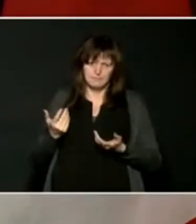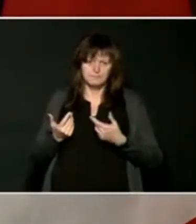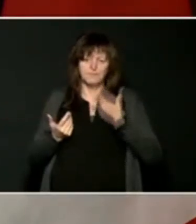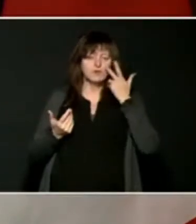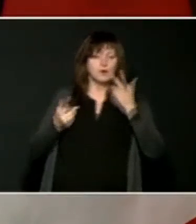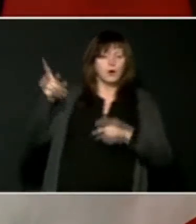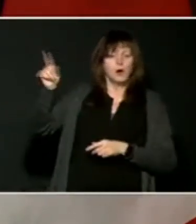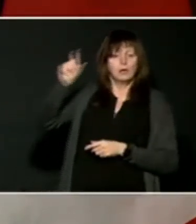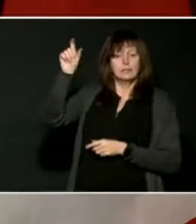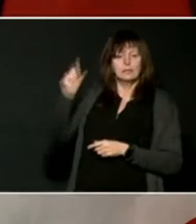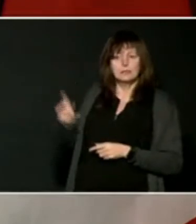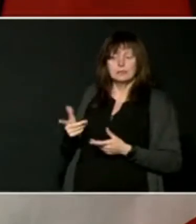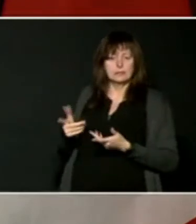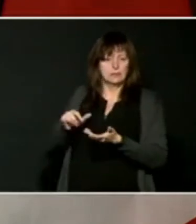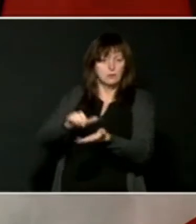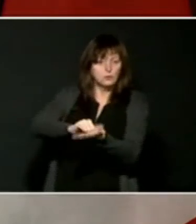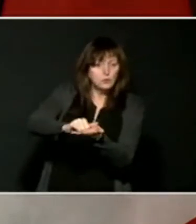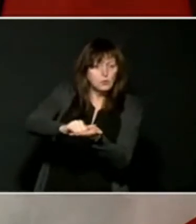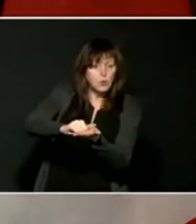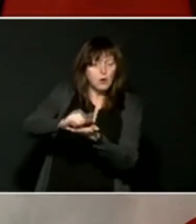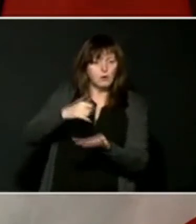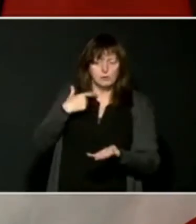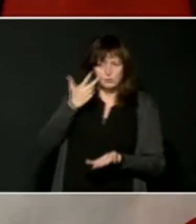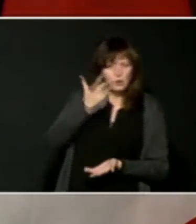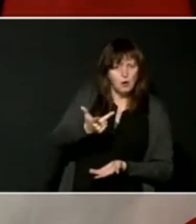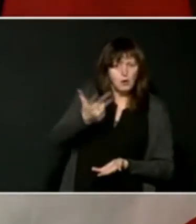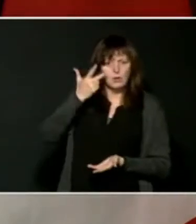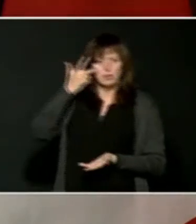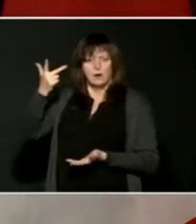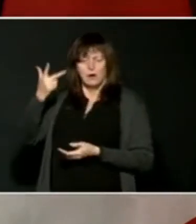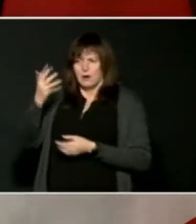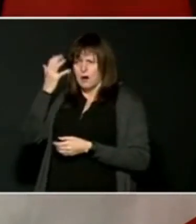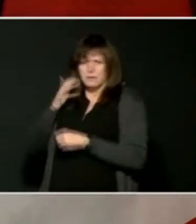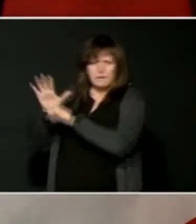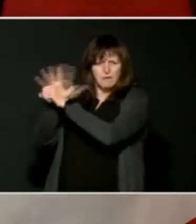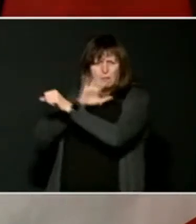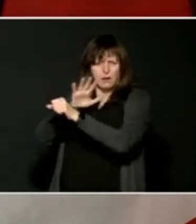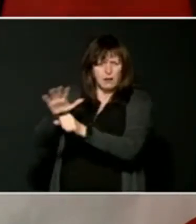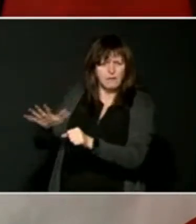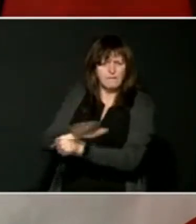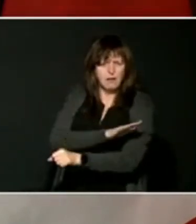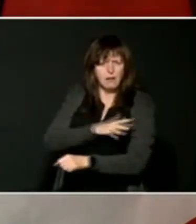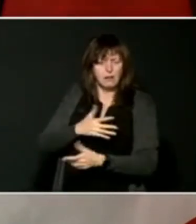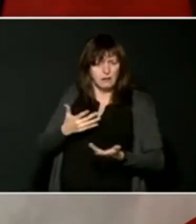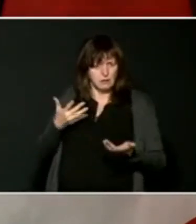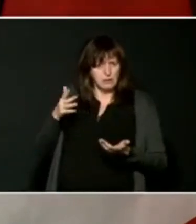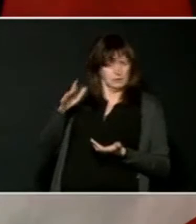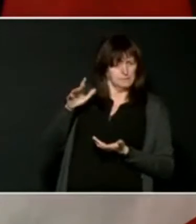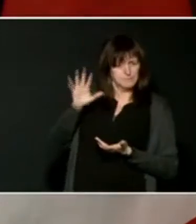we've seen in other jurisdictions where the hospitals have filled up, as you're seeing now in France and in other countries.